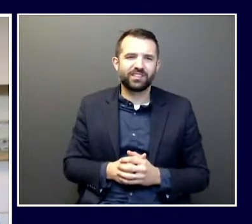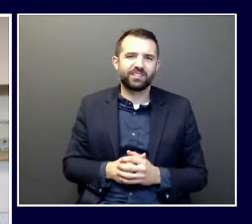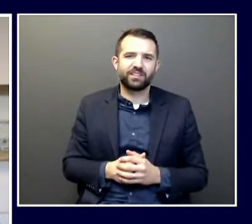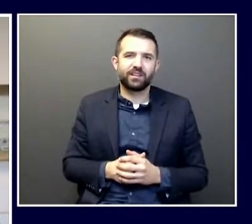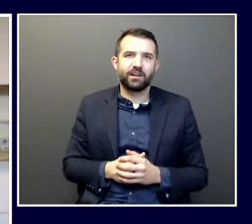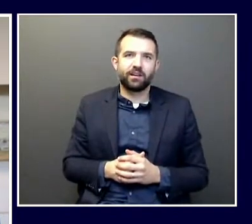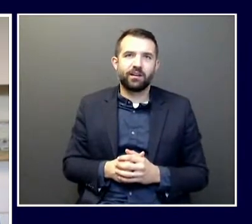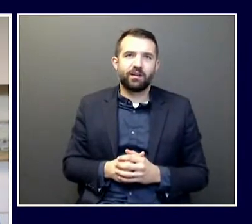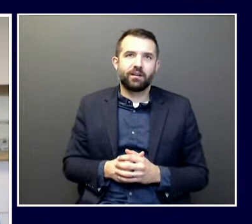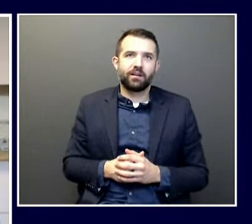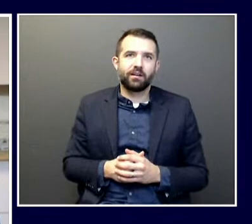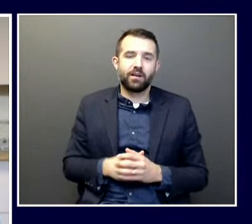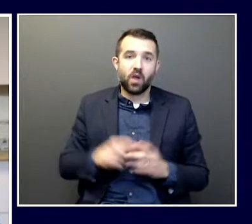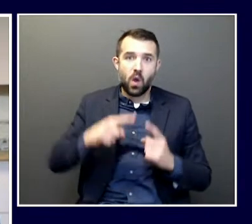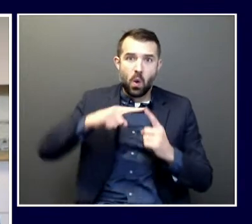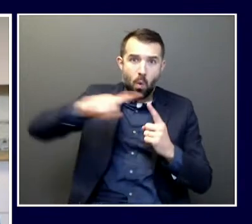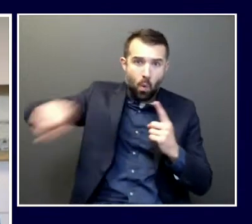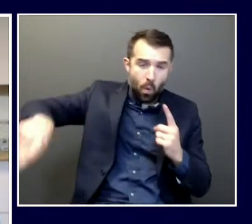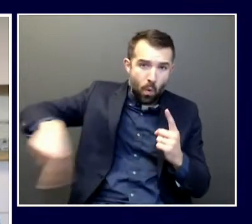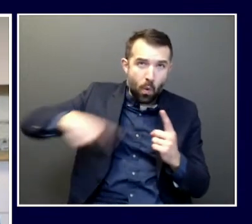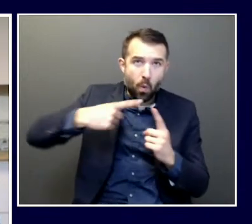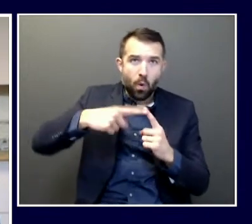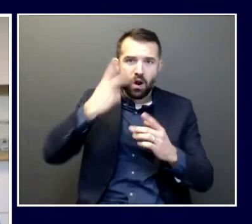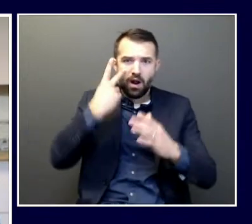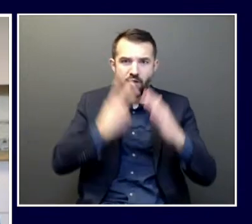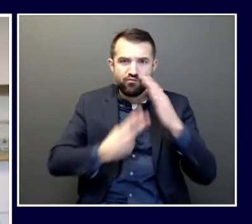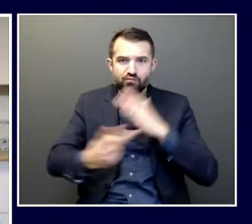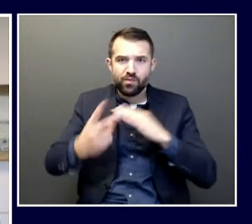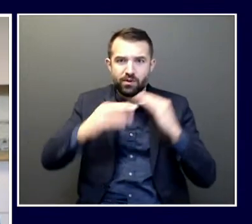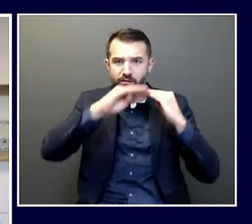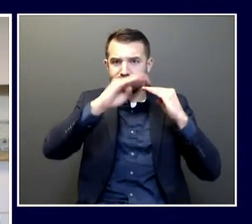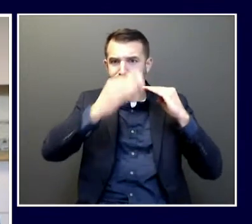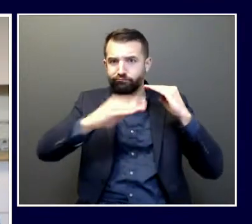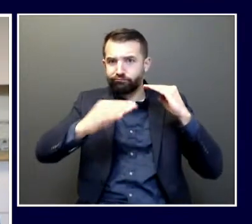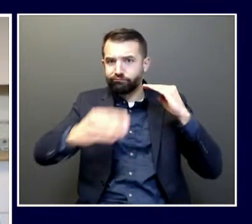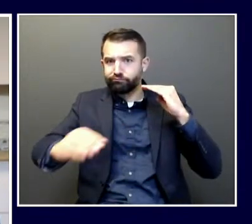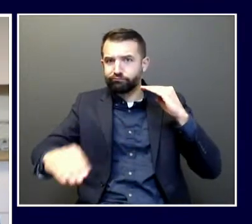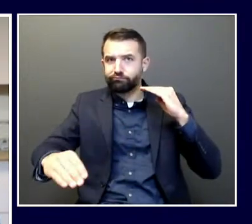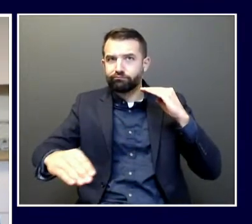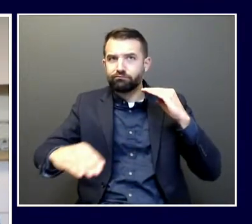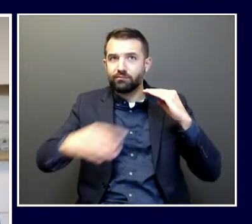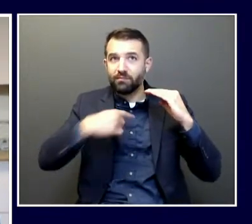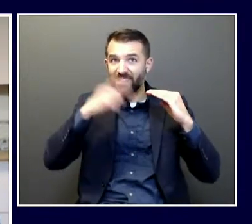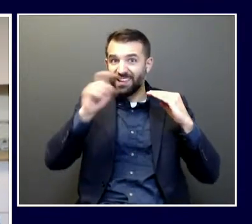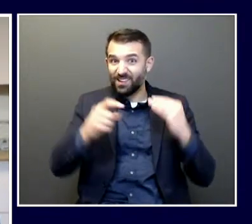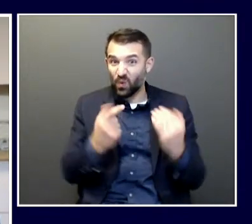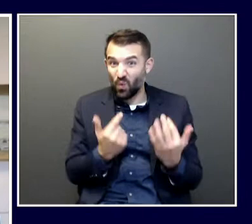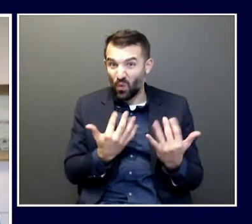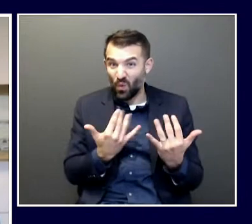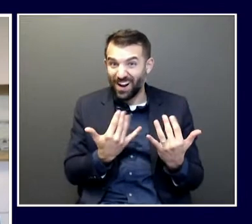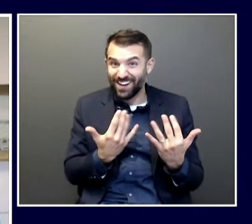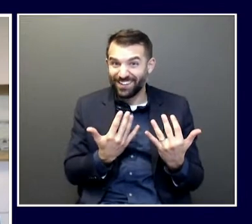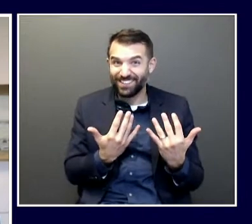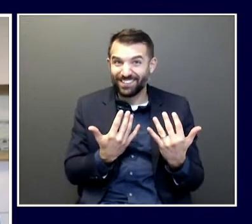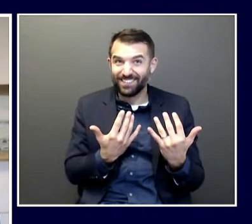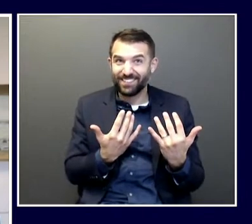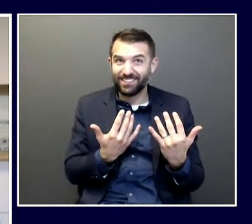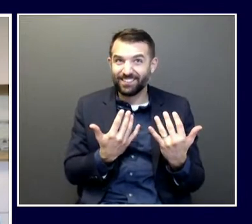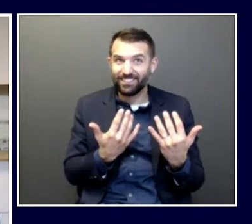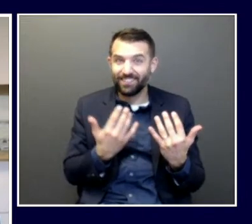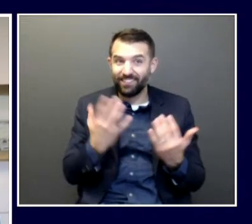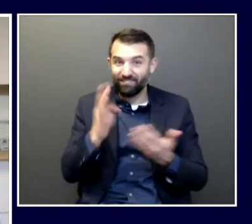when this could start turning in the other direction, we probably need to wait multiple incubation periods. It sounds